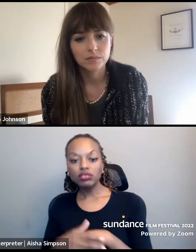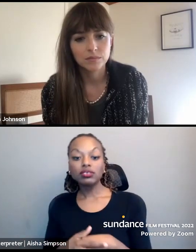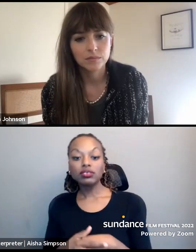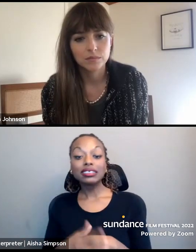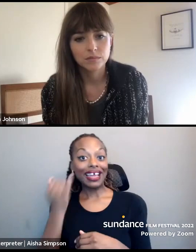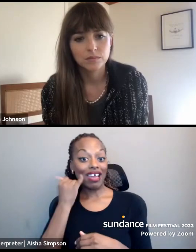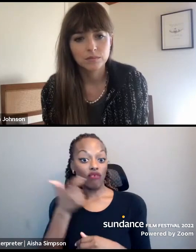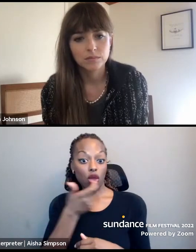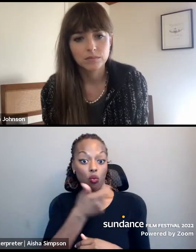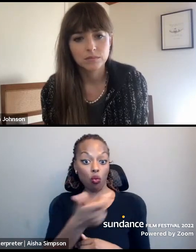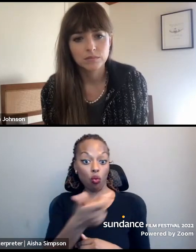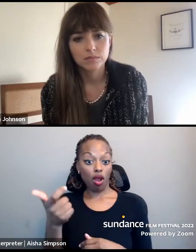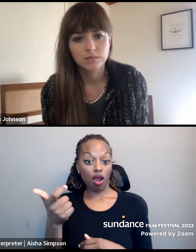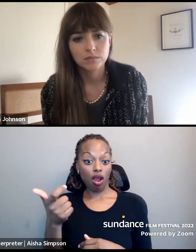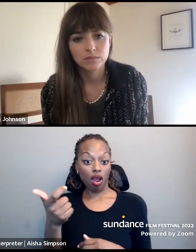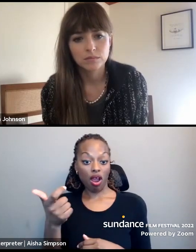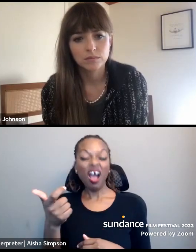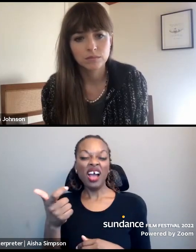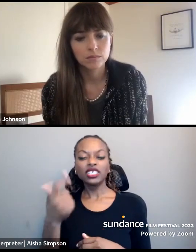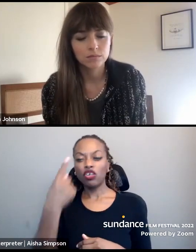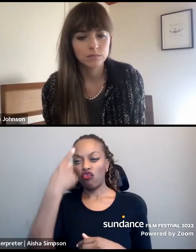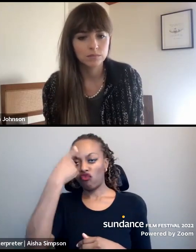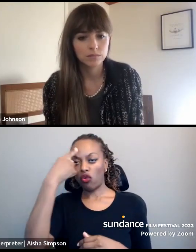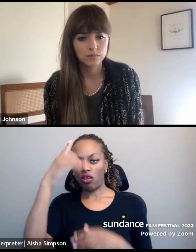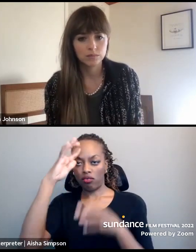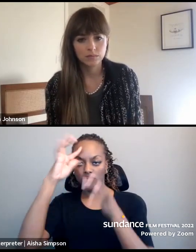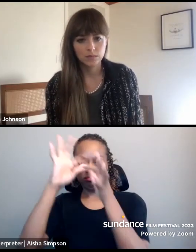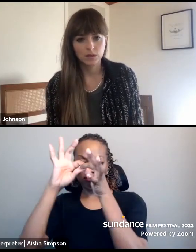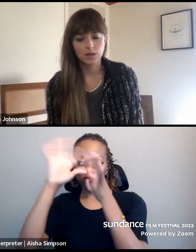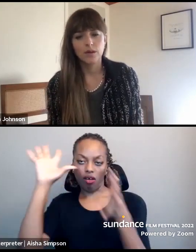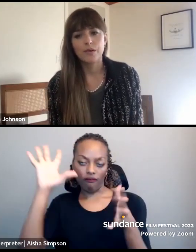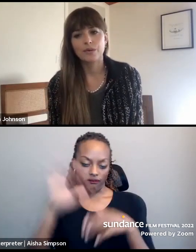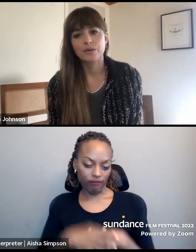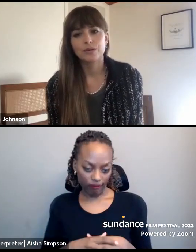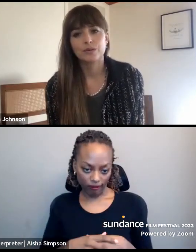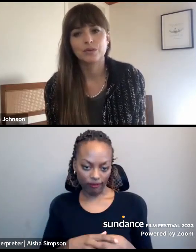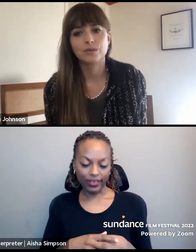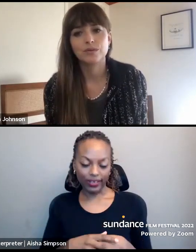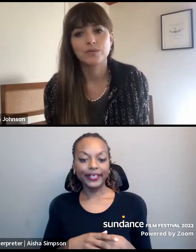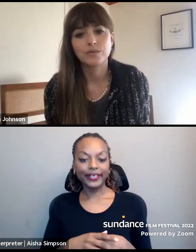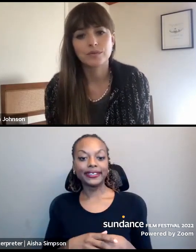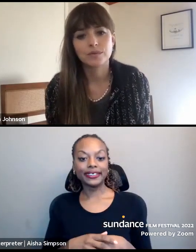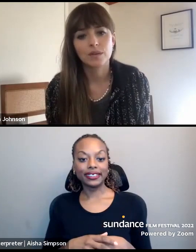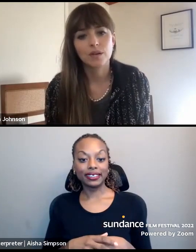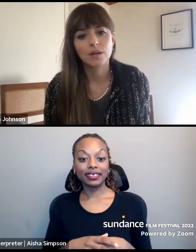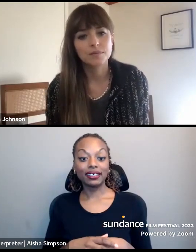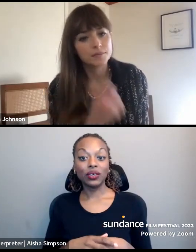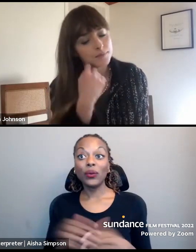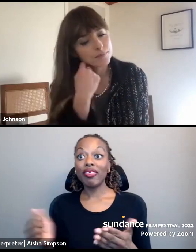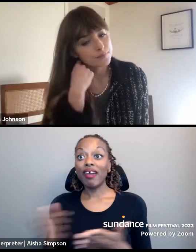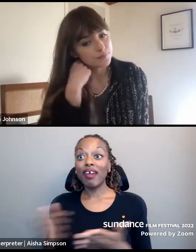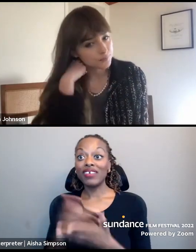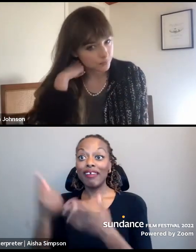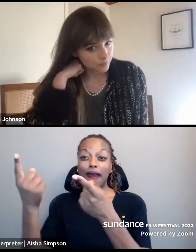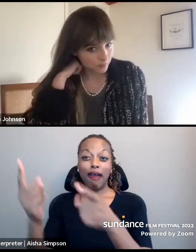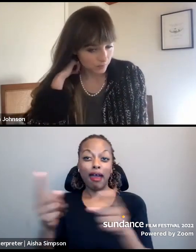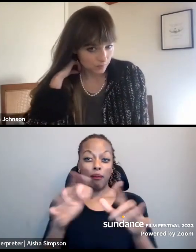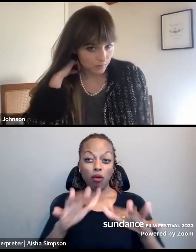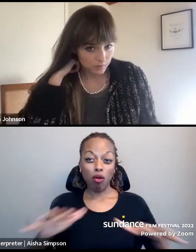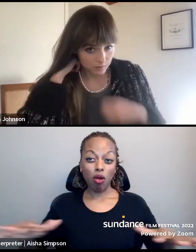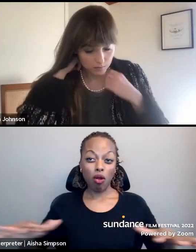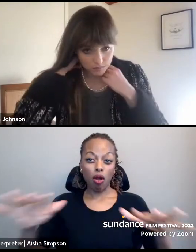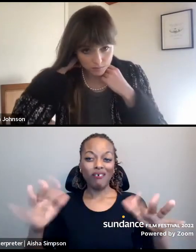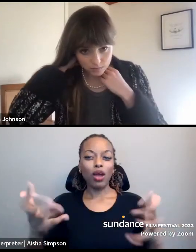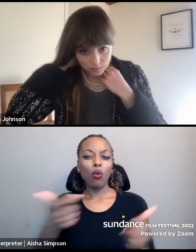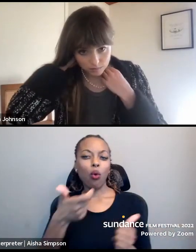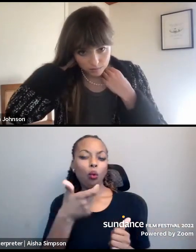them, I am using them to escape. So I would not try to deprive myself of, with everything going on, I try to watch something that's going to